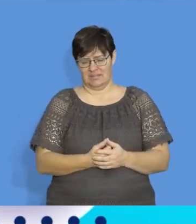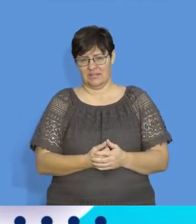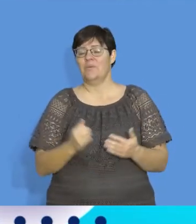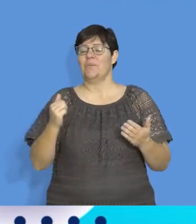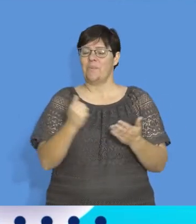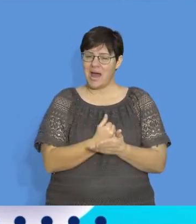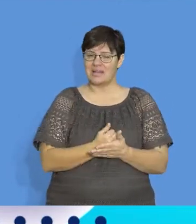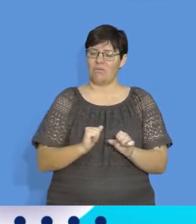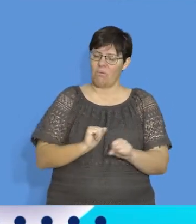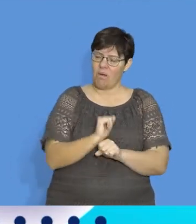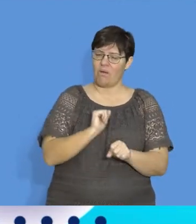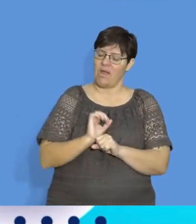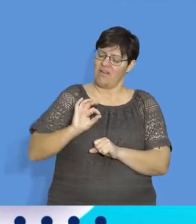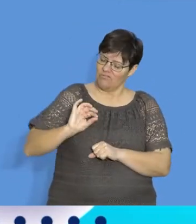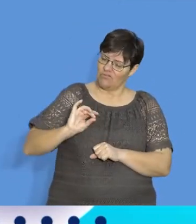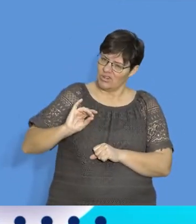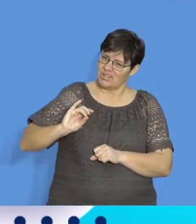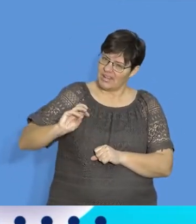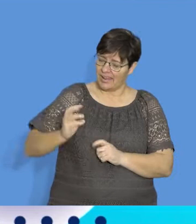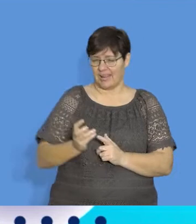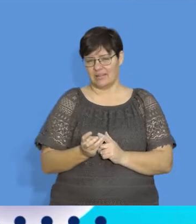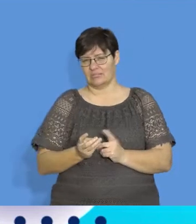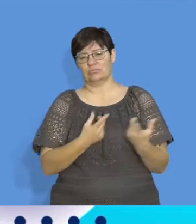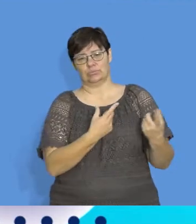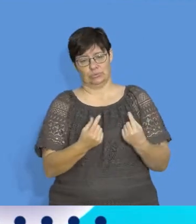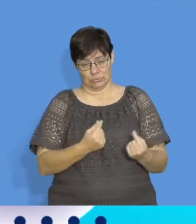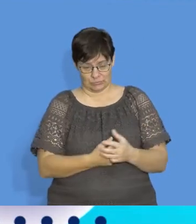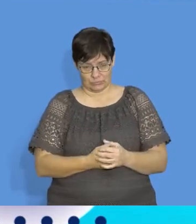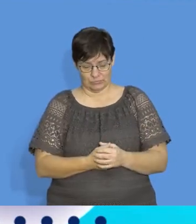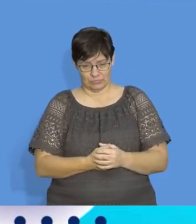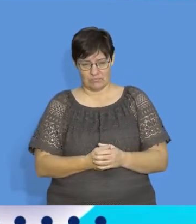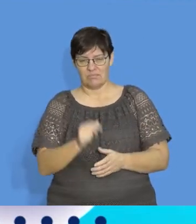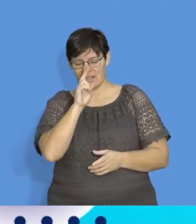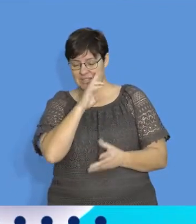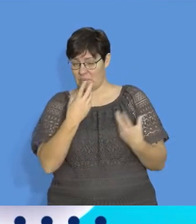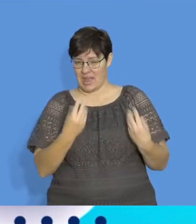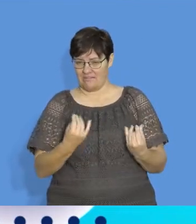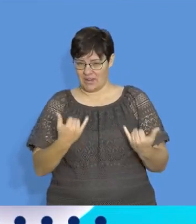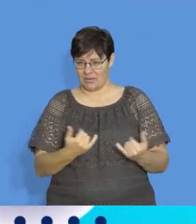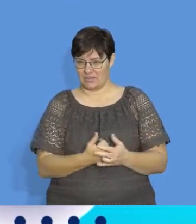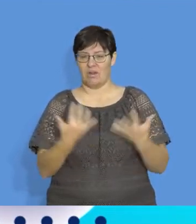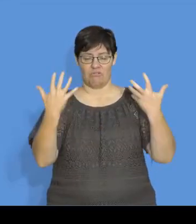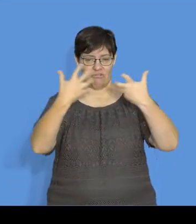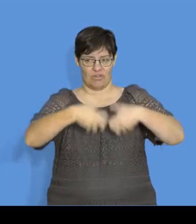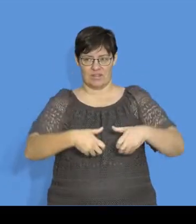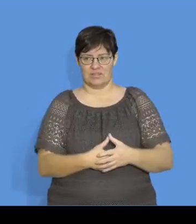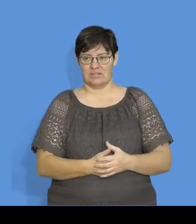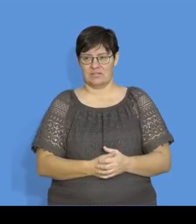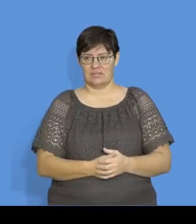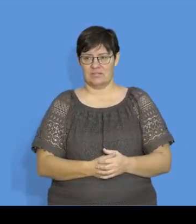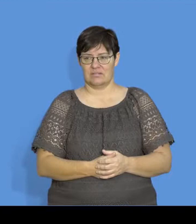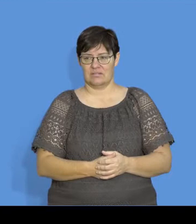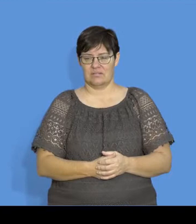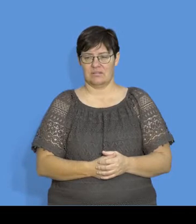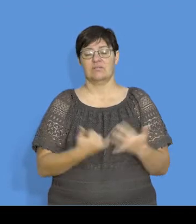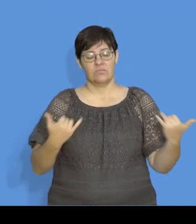have to work on continuous basis. Okay. So let's see what we have under correlation.